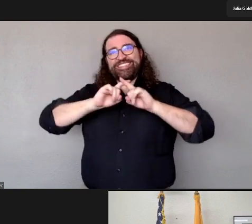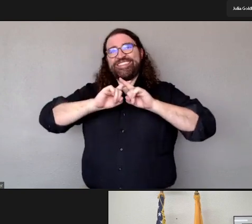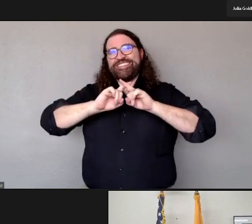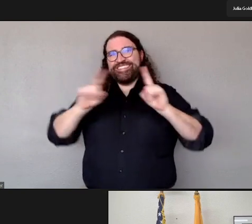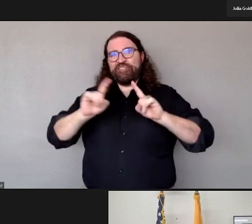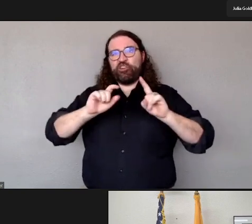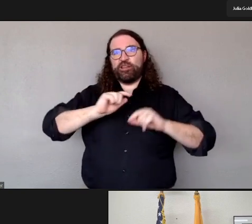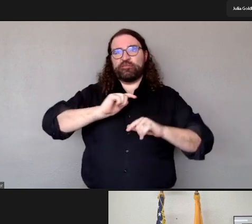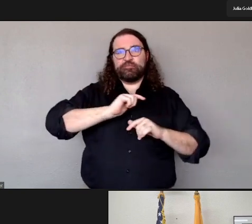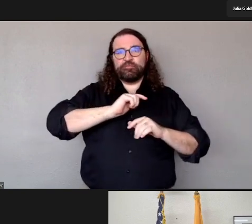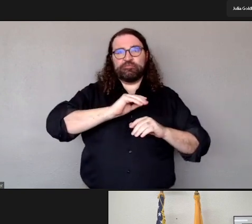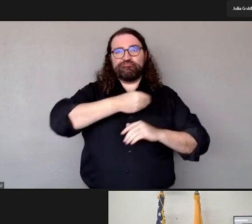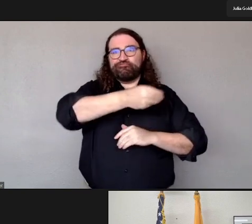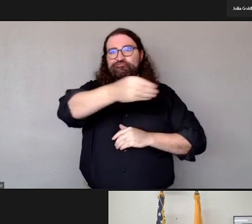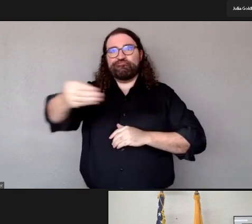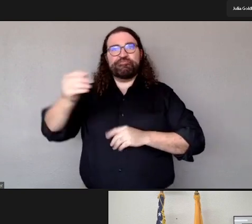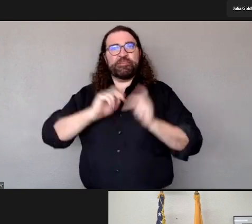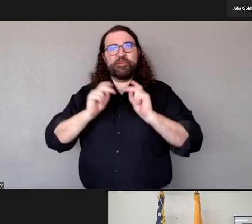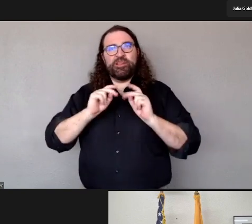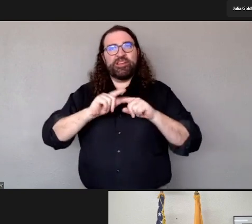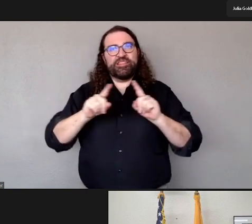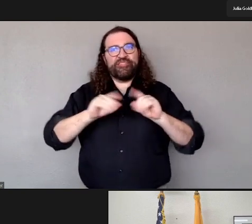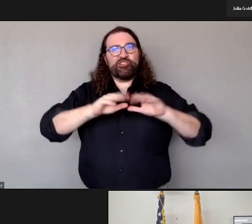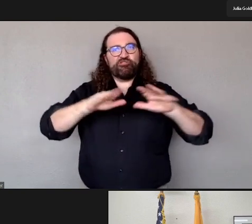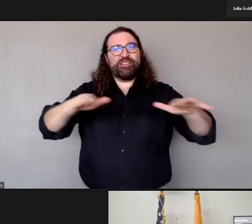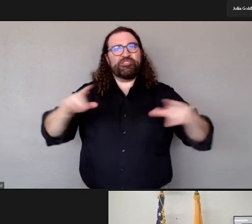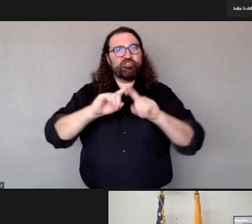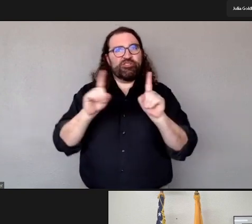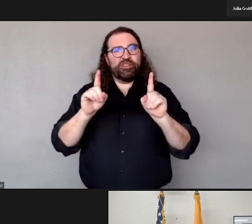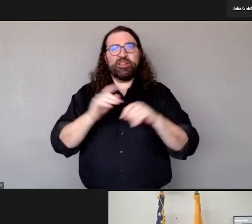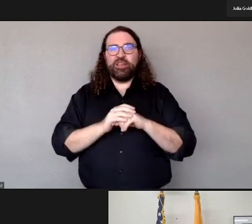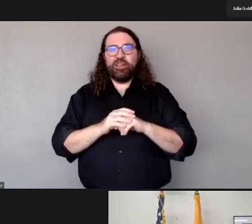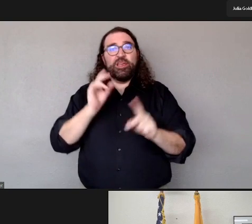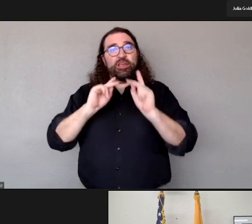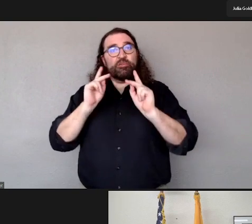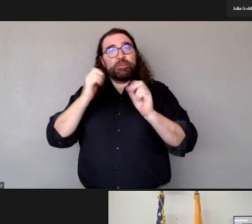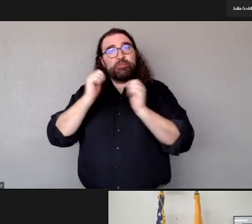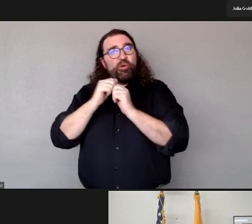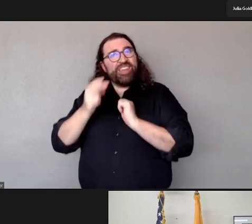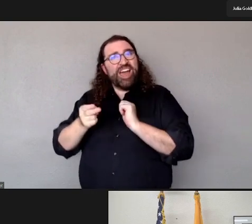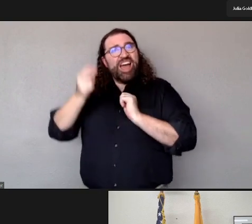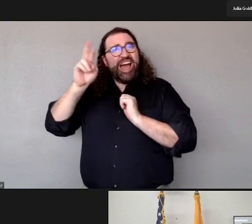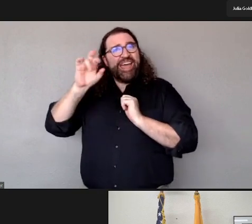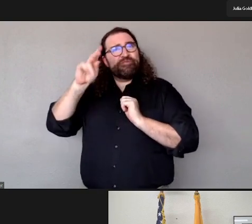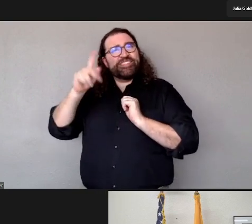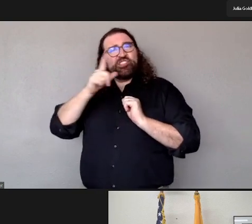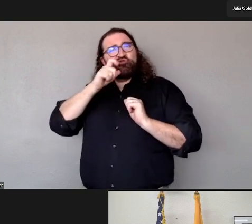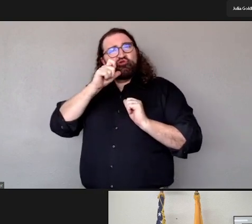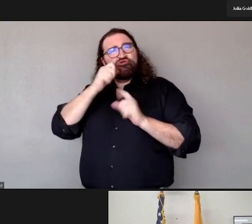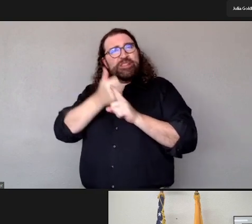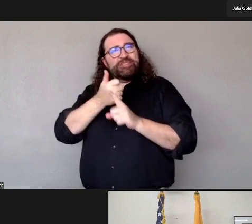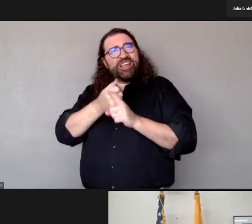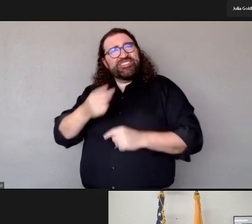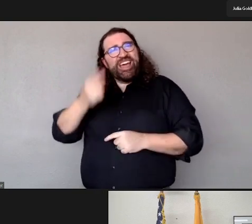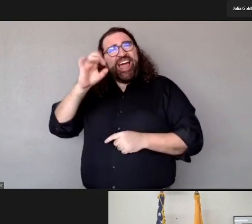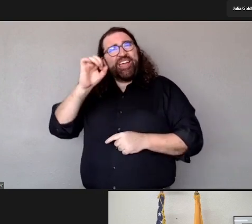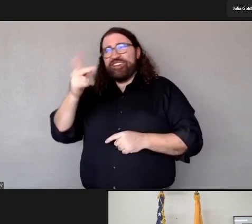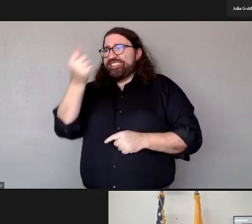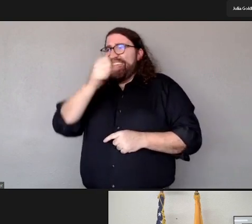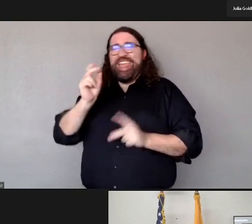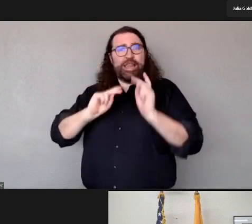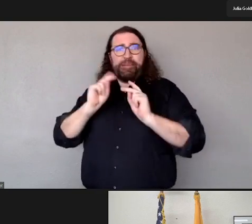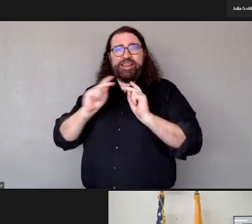mechanism. And then I guess I also wasn't sure, when you talk about people being at high risk, who those people are, if anyone can get it. I know